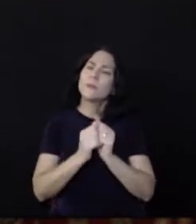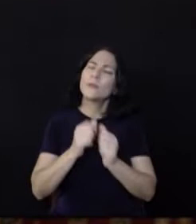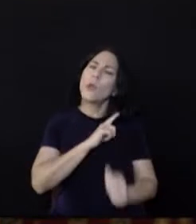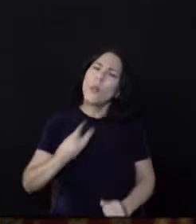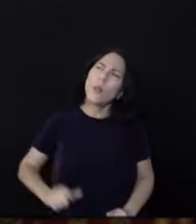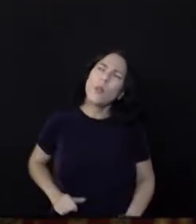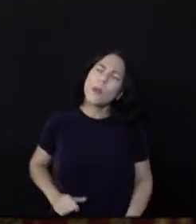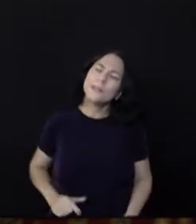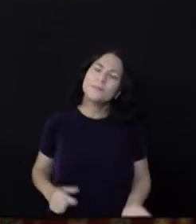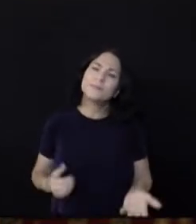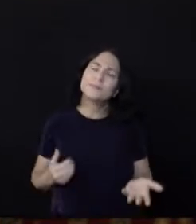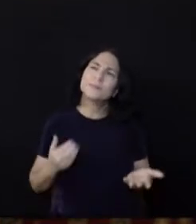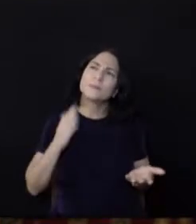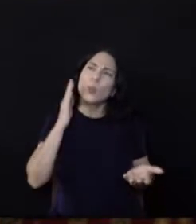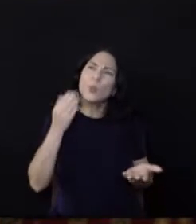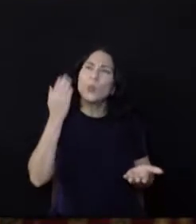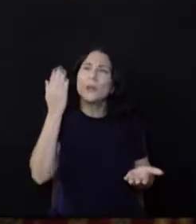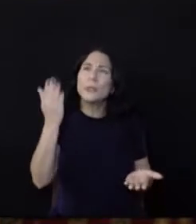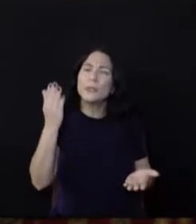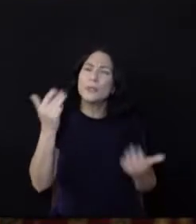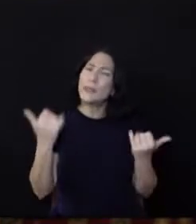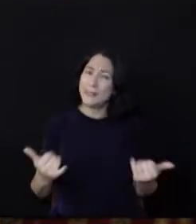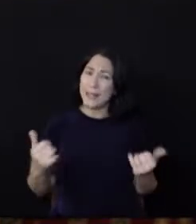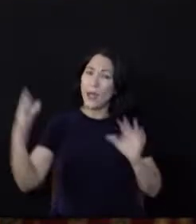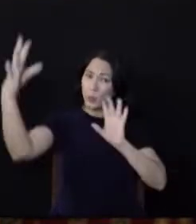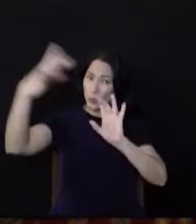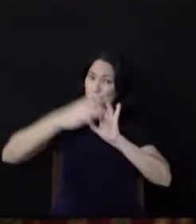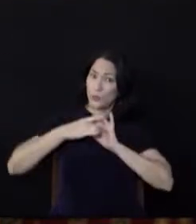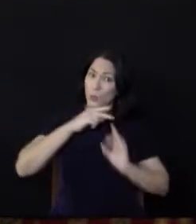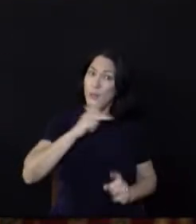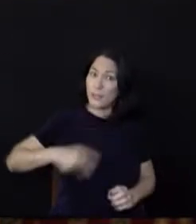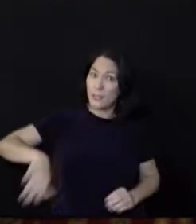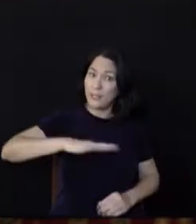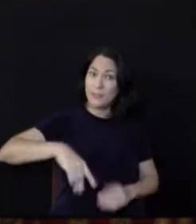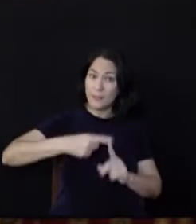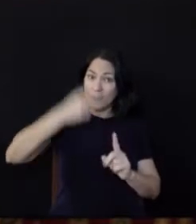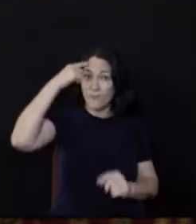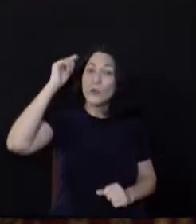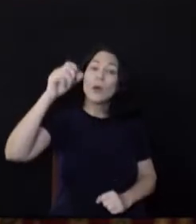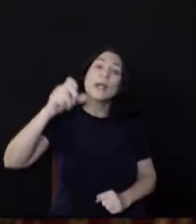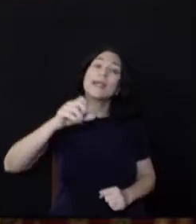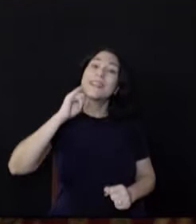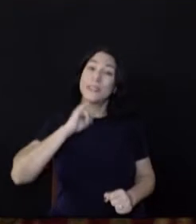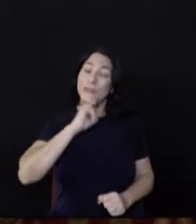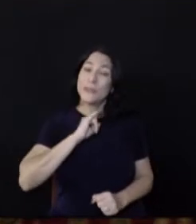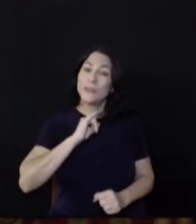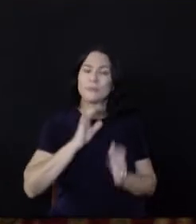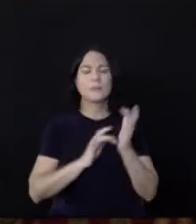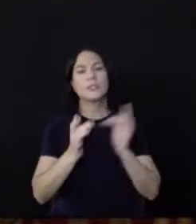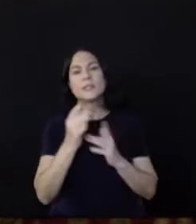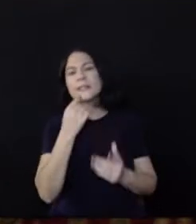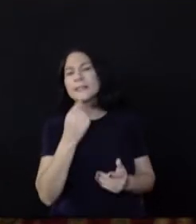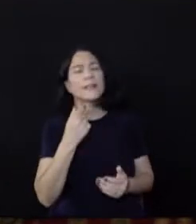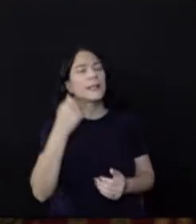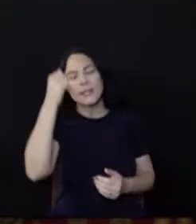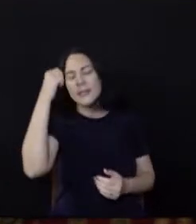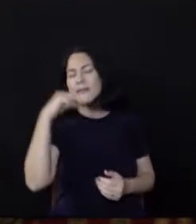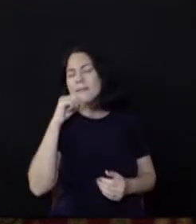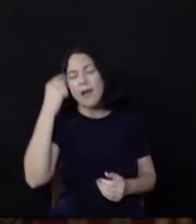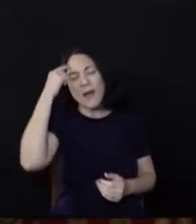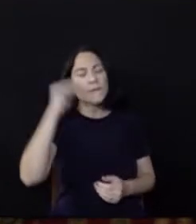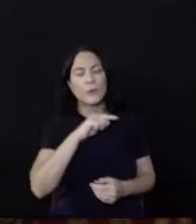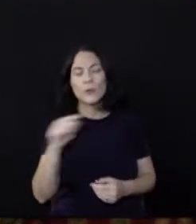Lord, will you at this time restore the kingdom to Israel? He said to them, it is not for you to